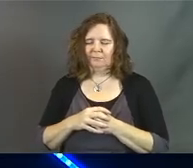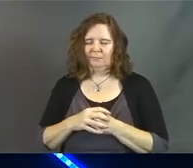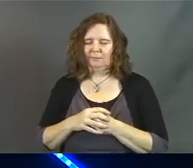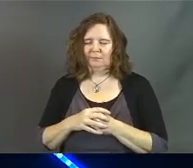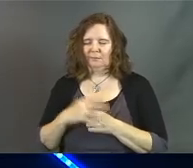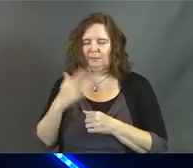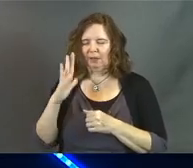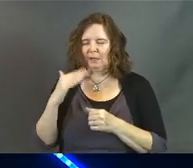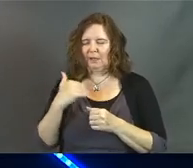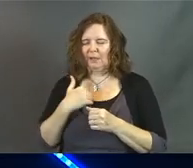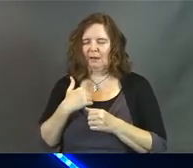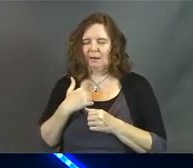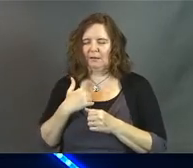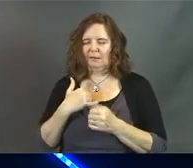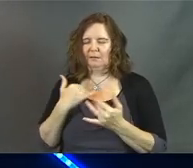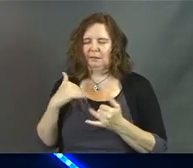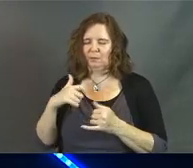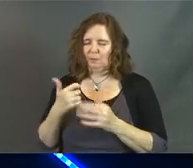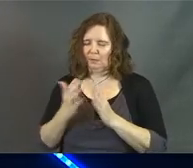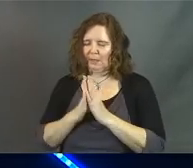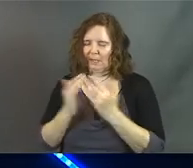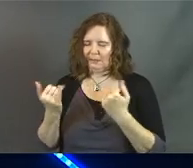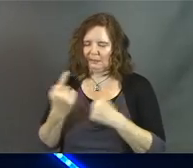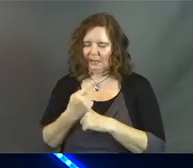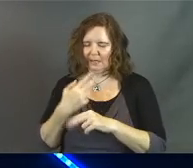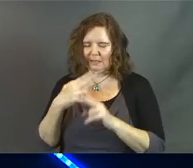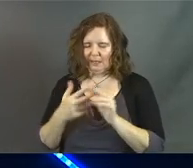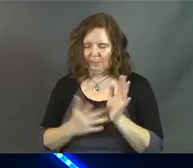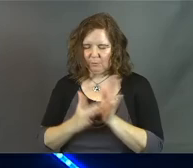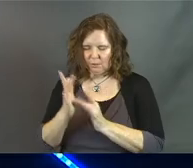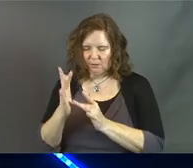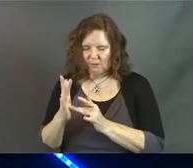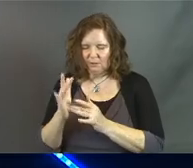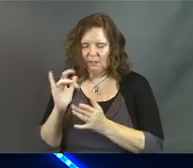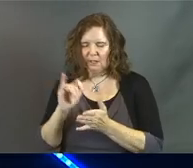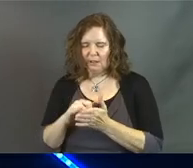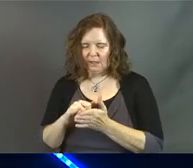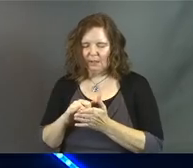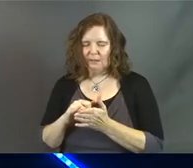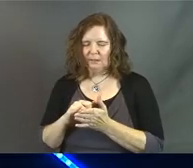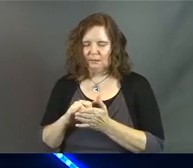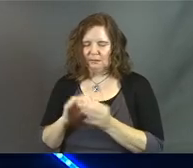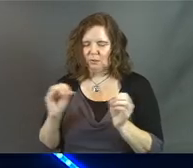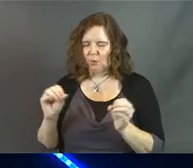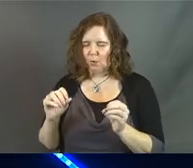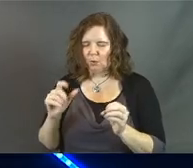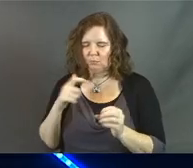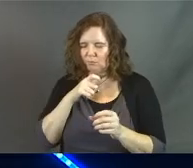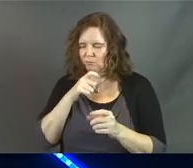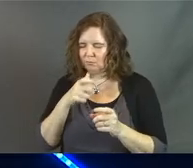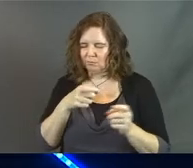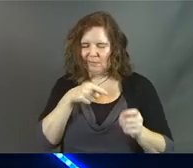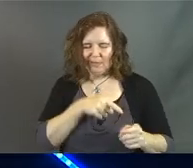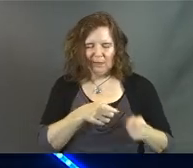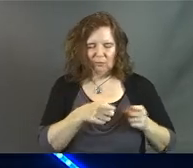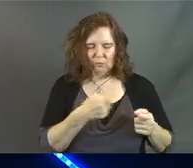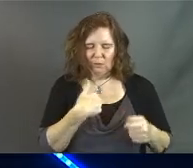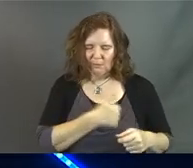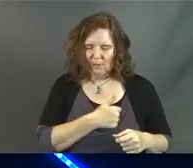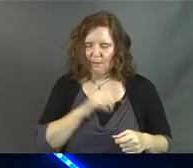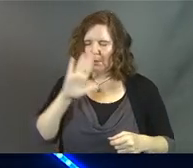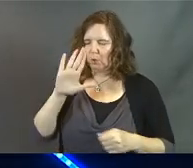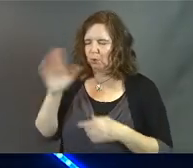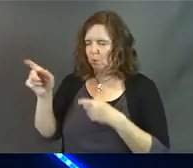God, we ask that today, in the name of Jesus, that addiction would no longer control us, but God,